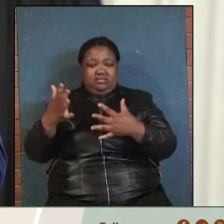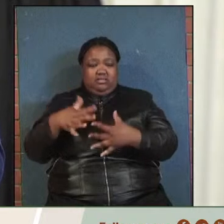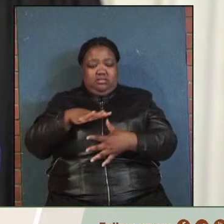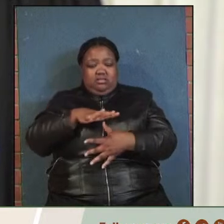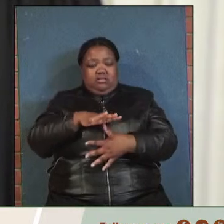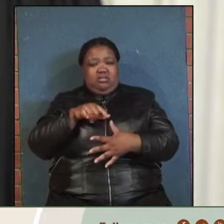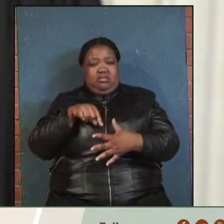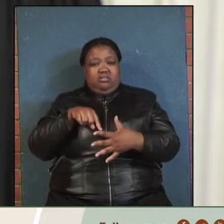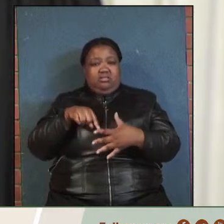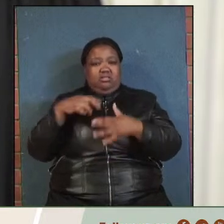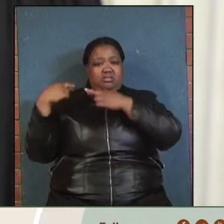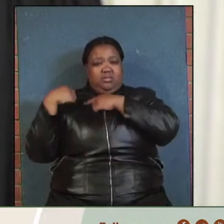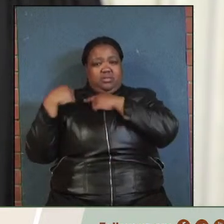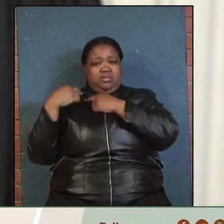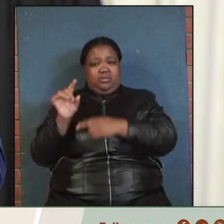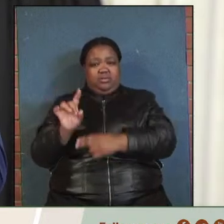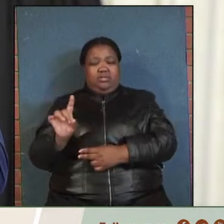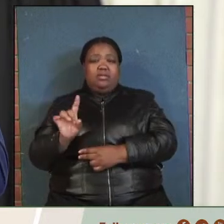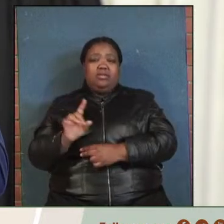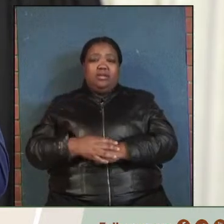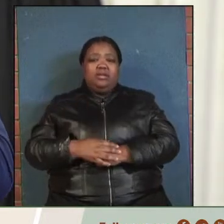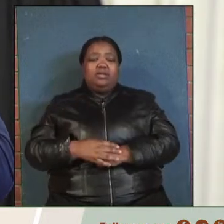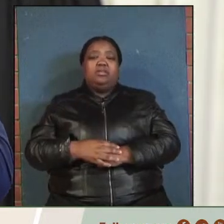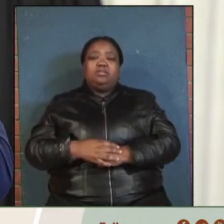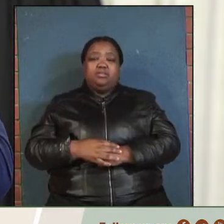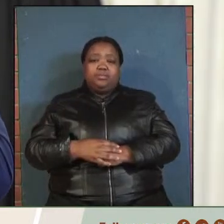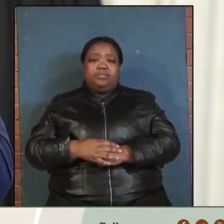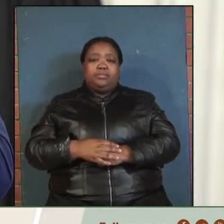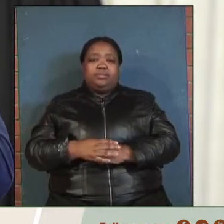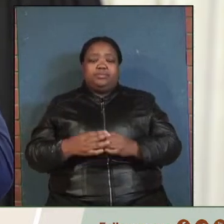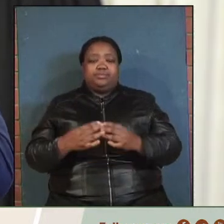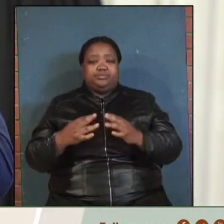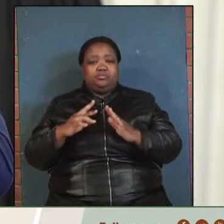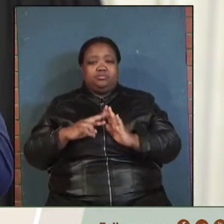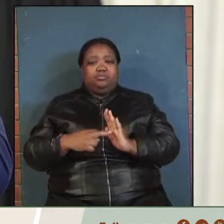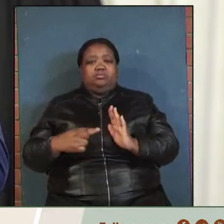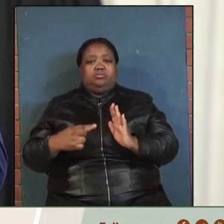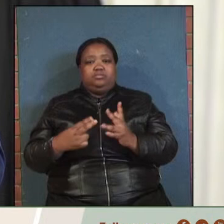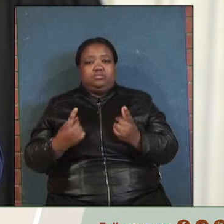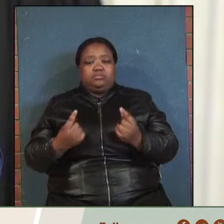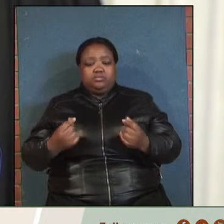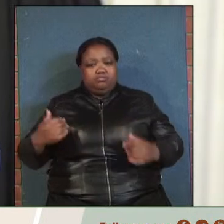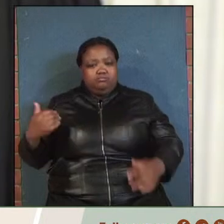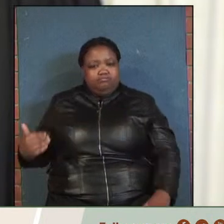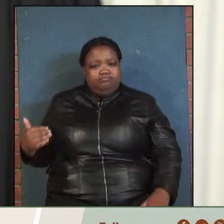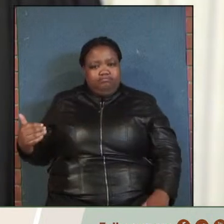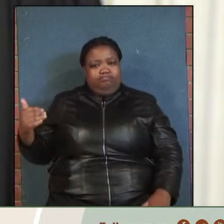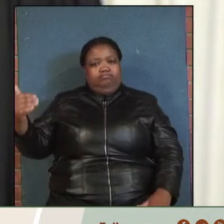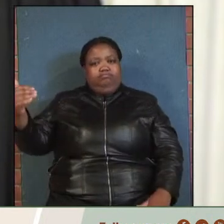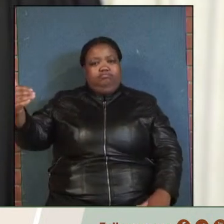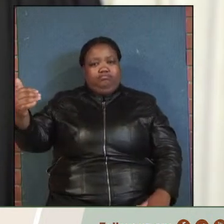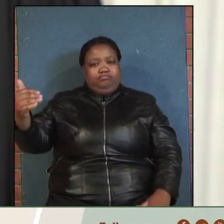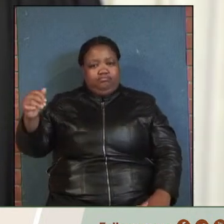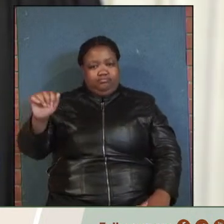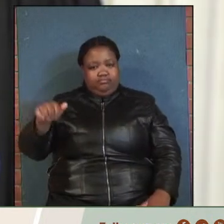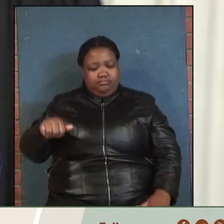duties is to make sure that we compile and maintain the voters' roll on a continuous basis, and not only prior